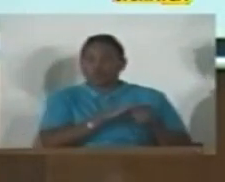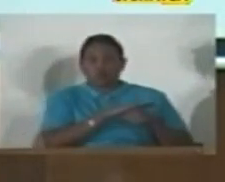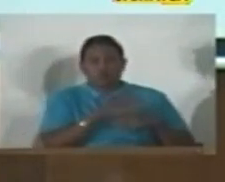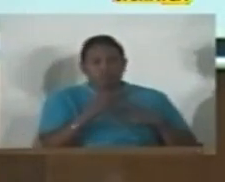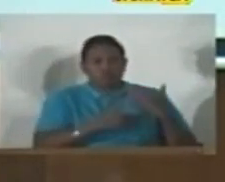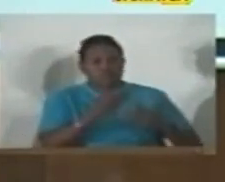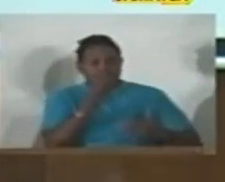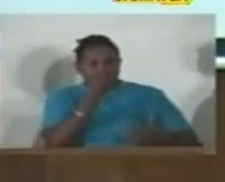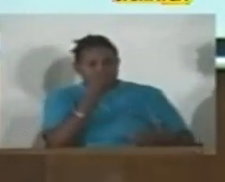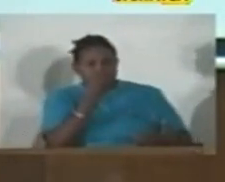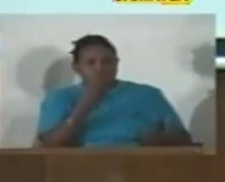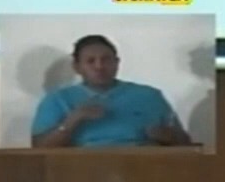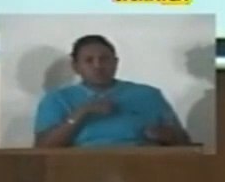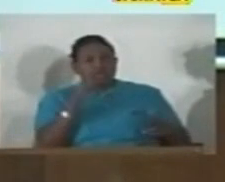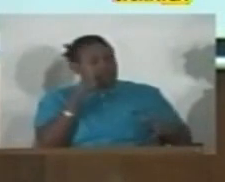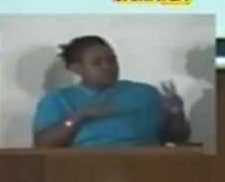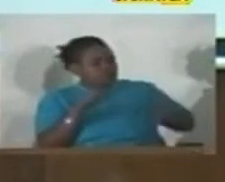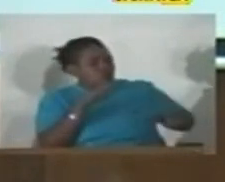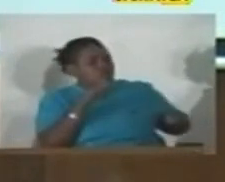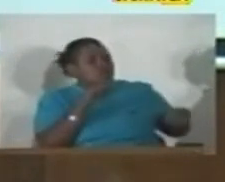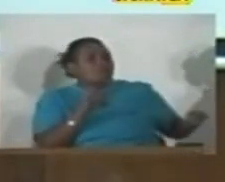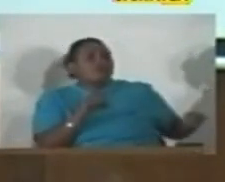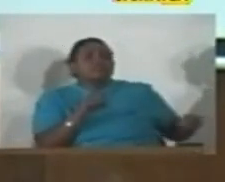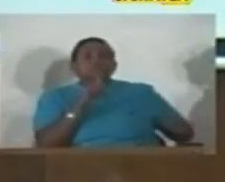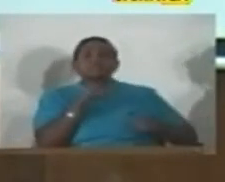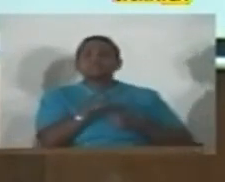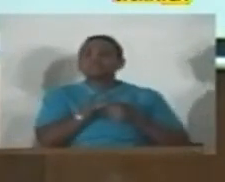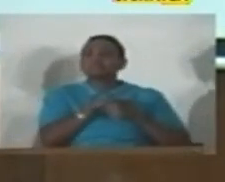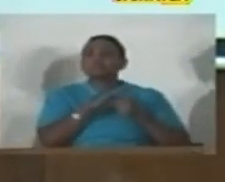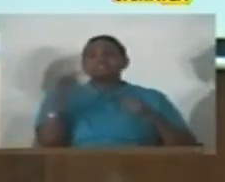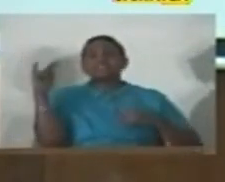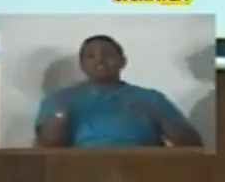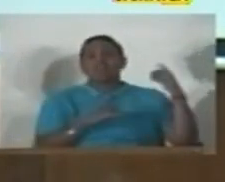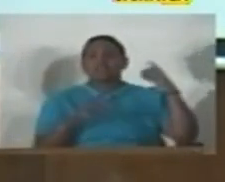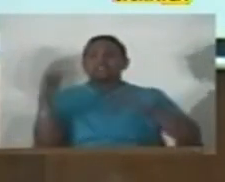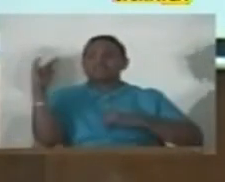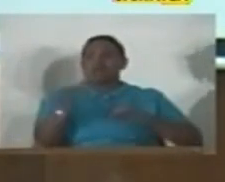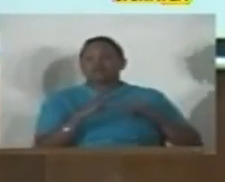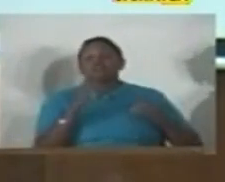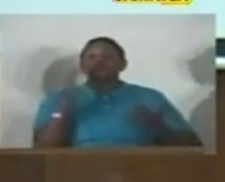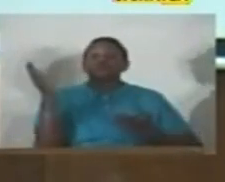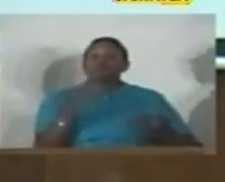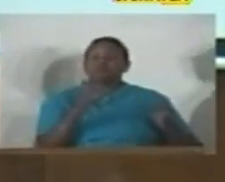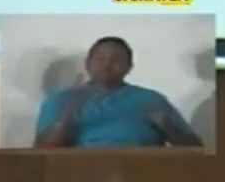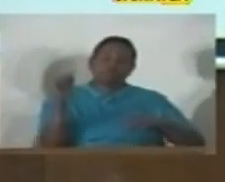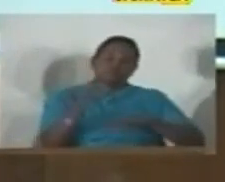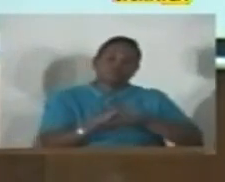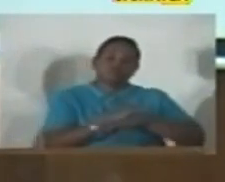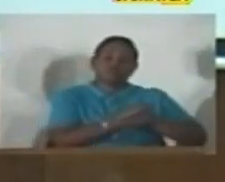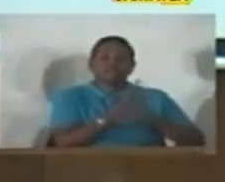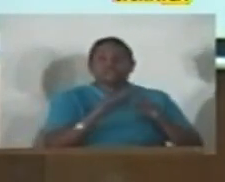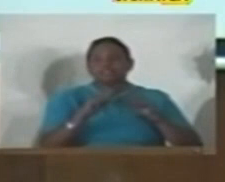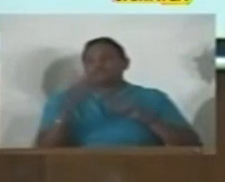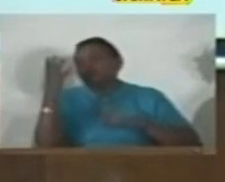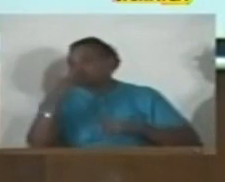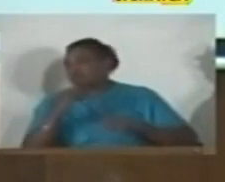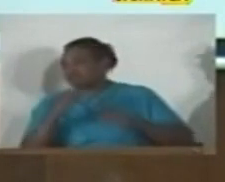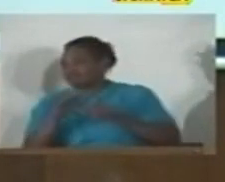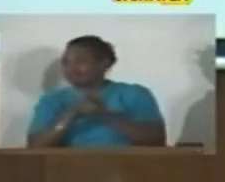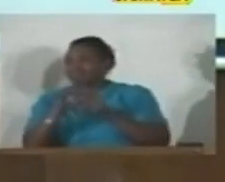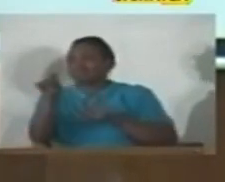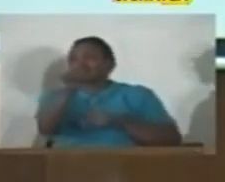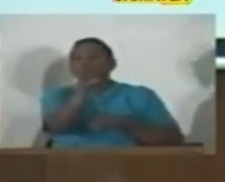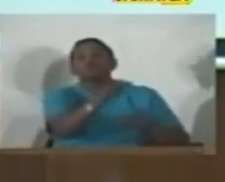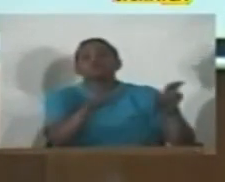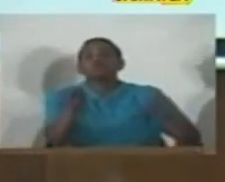are also exploring the possibility of domestic flights to bring passengers to the various tourist attractions in the